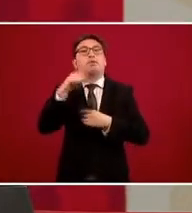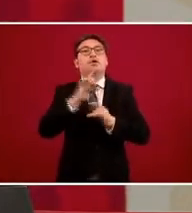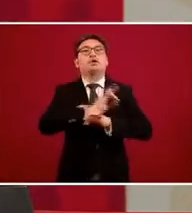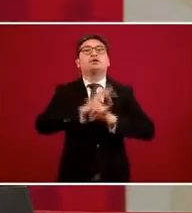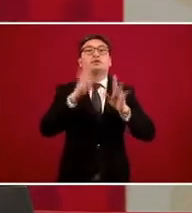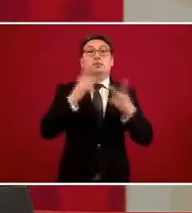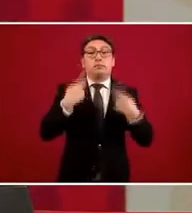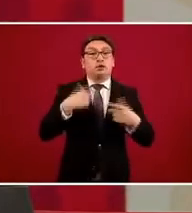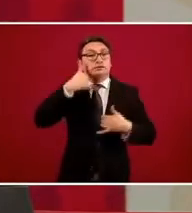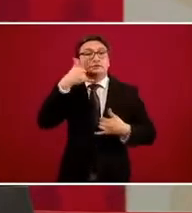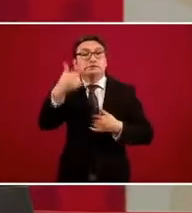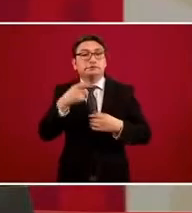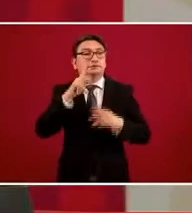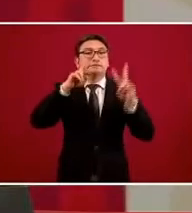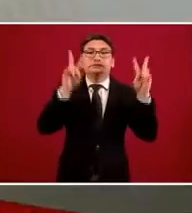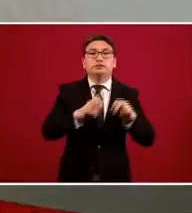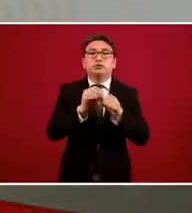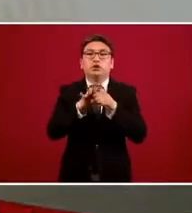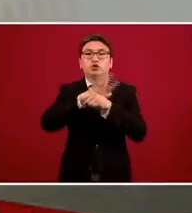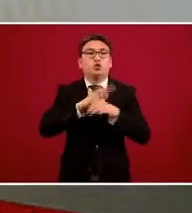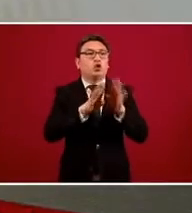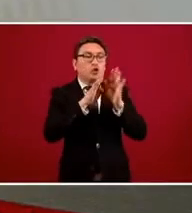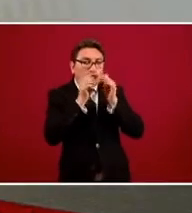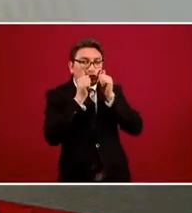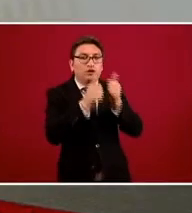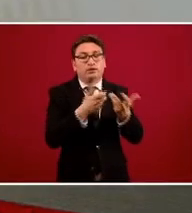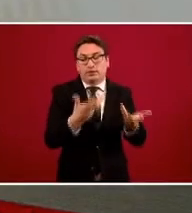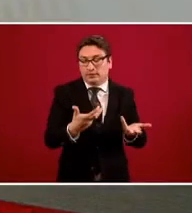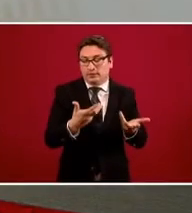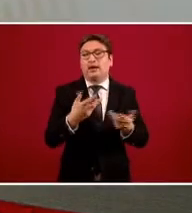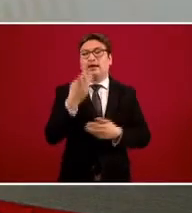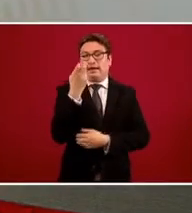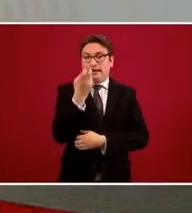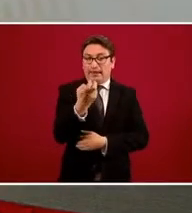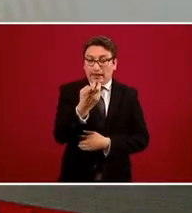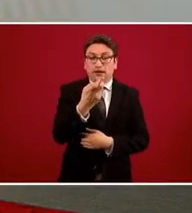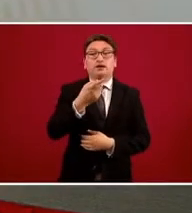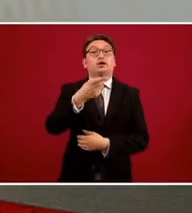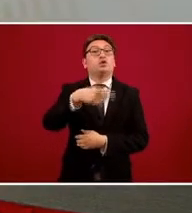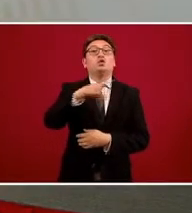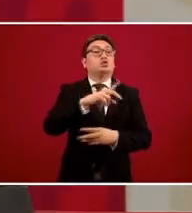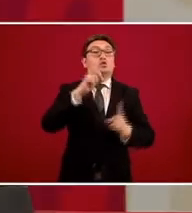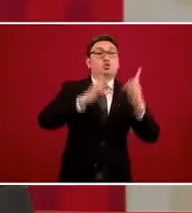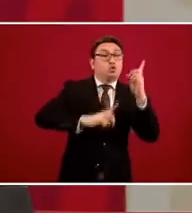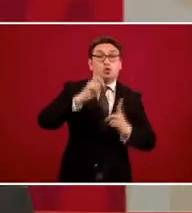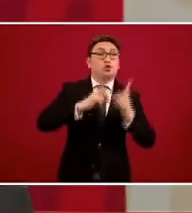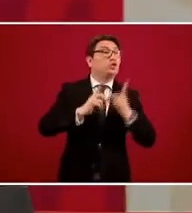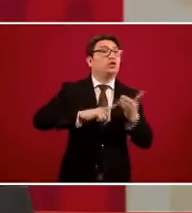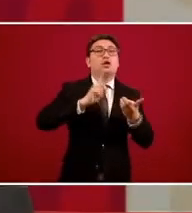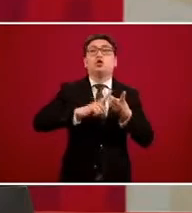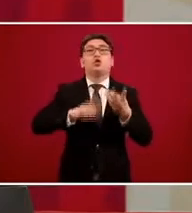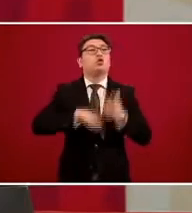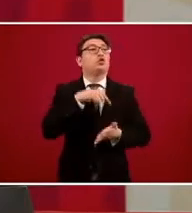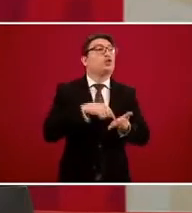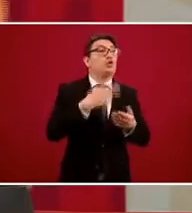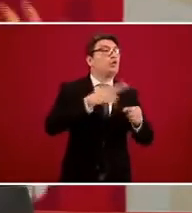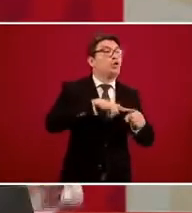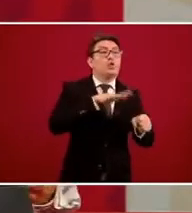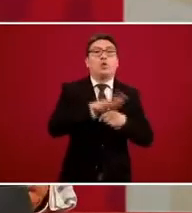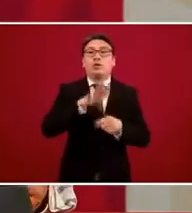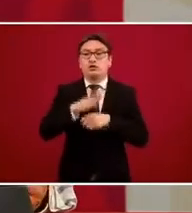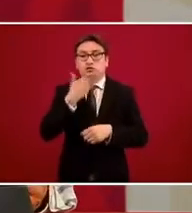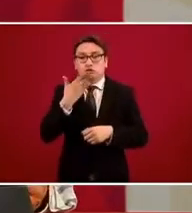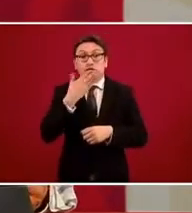911 so they can provide orientation regarding COVID. So if you're